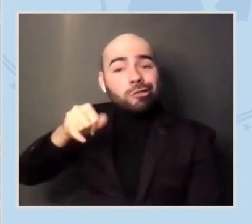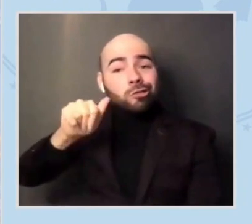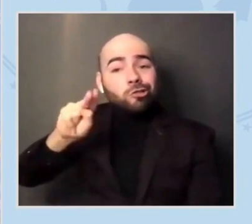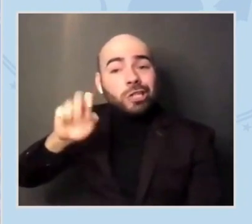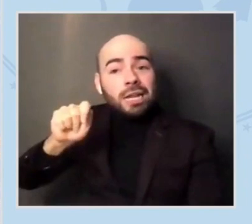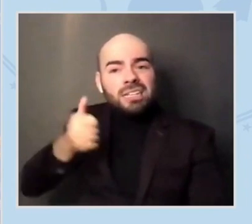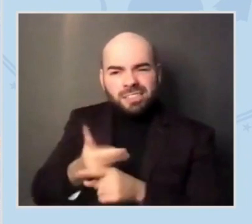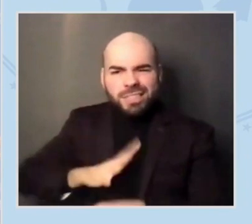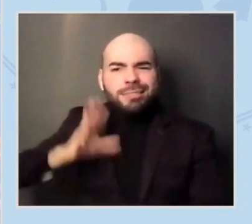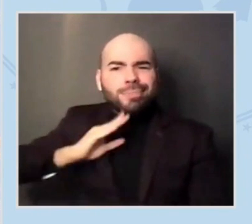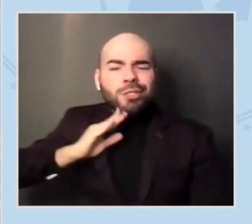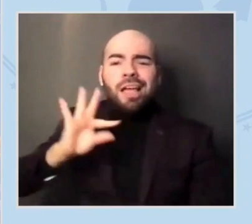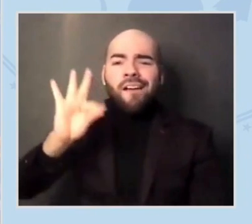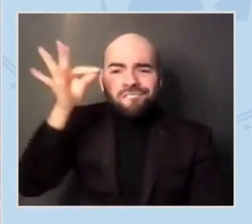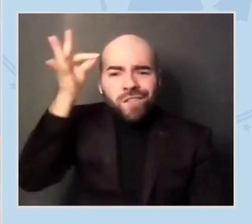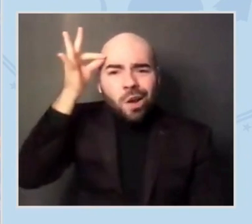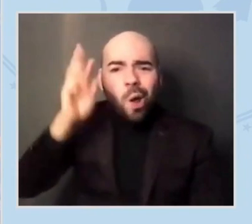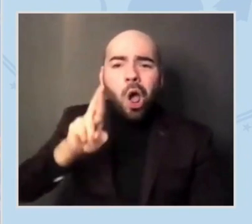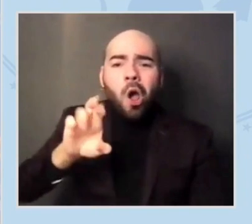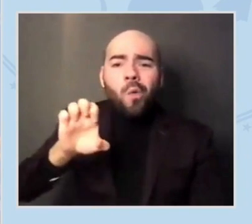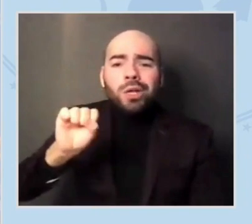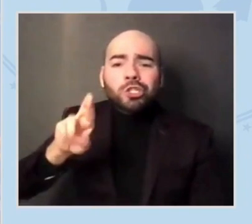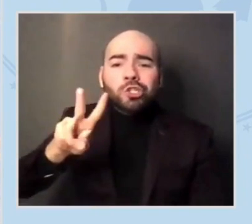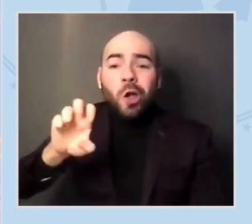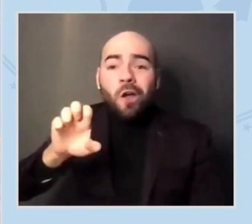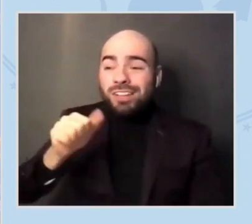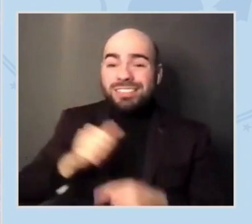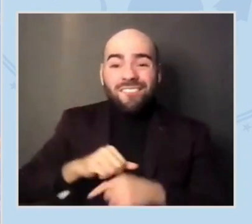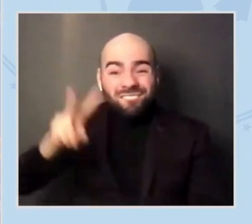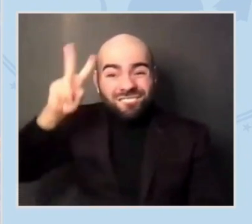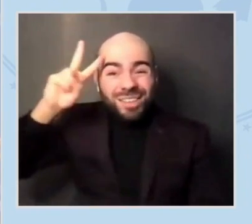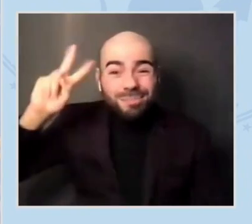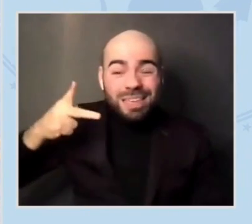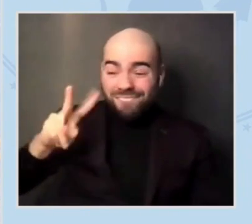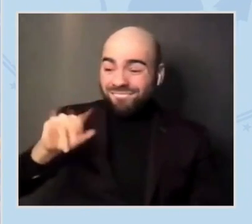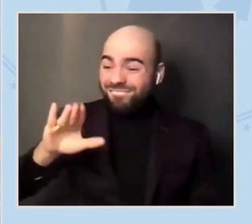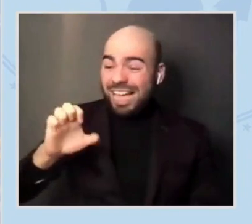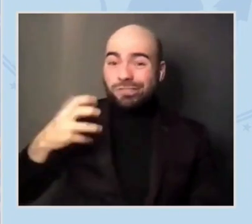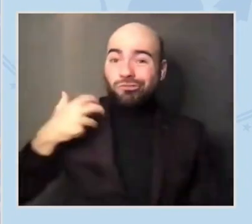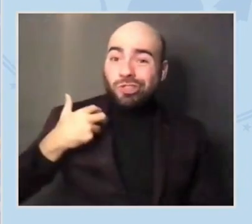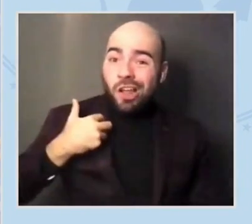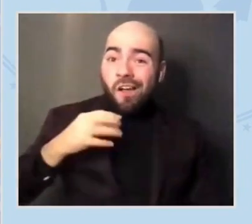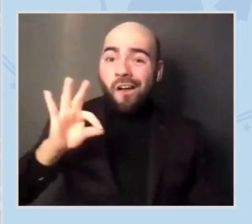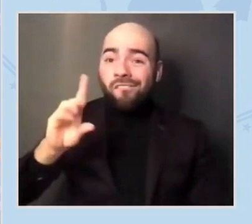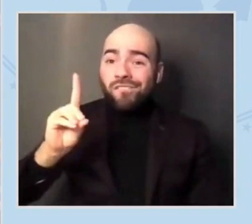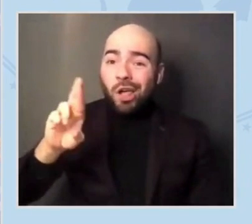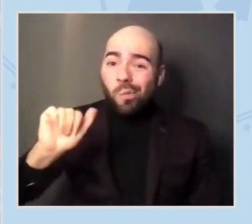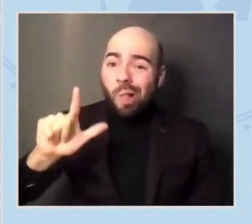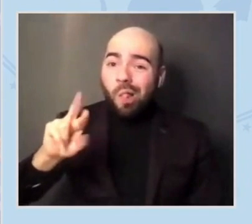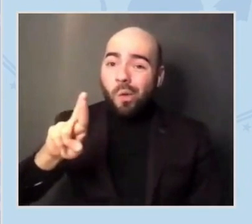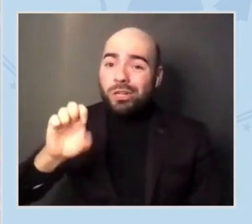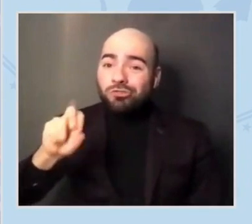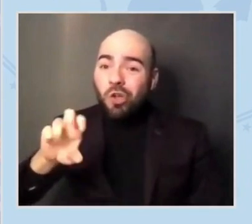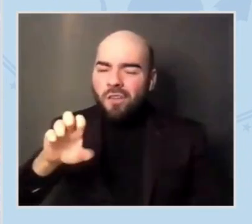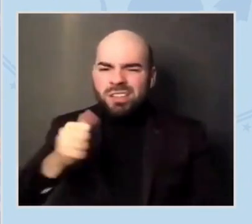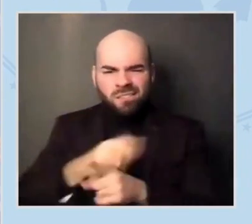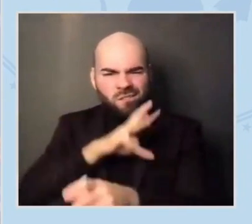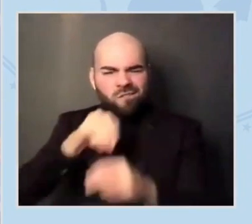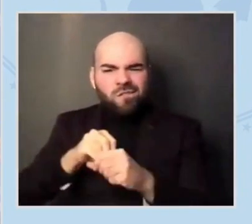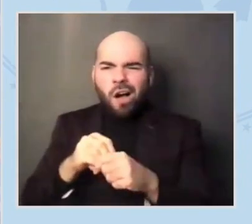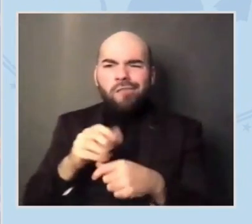Reserve, Vice Chair of the Federal Reserve, and Chair of the President's Council of Economic Advisers. Janet is one of the